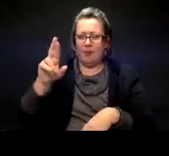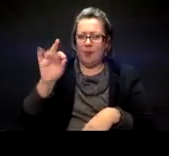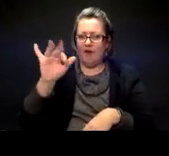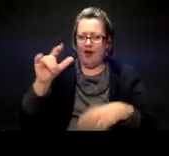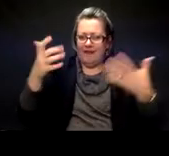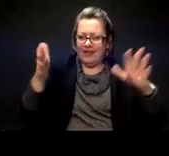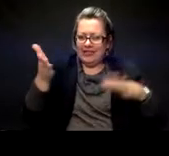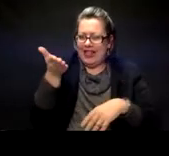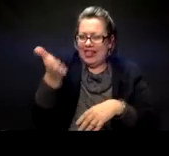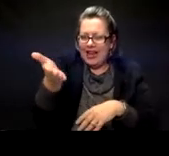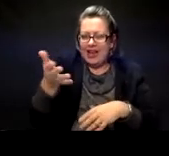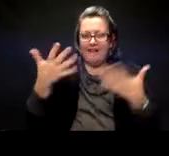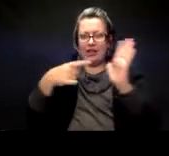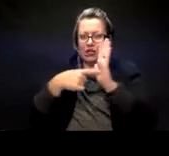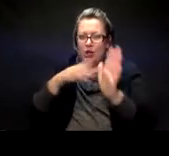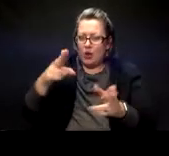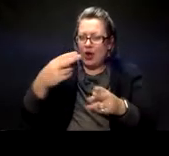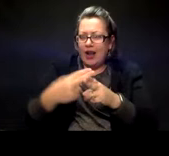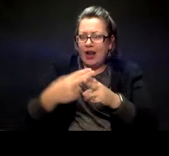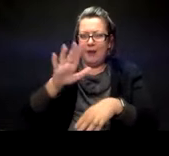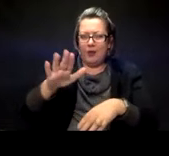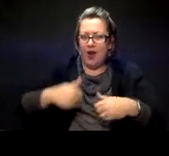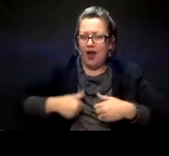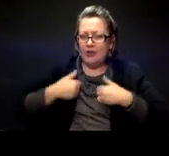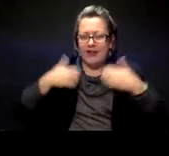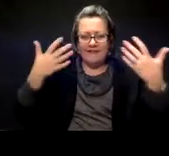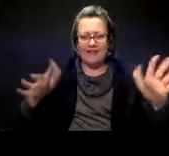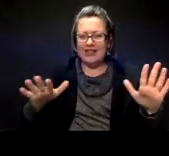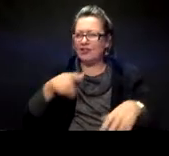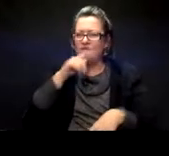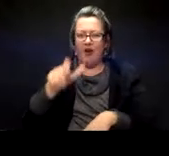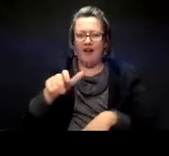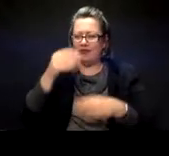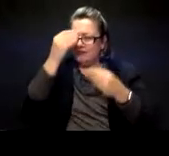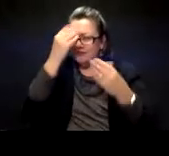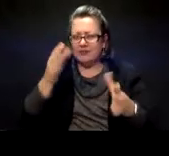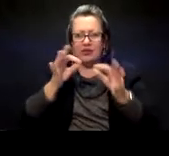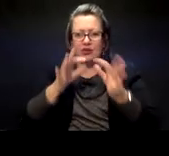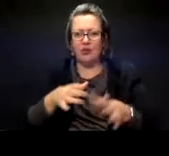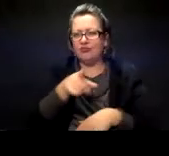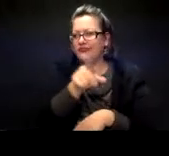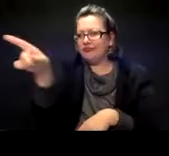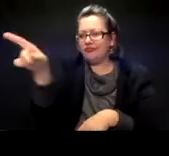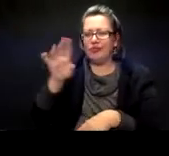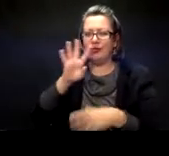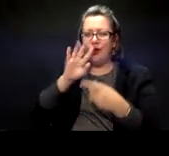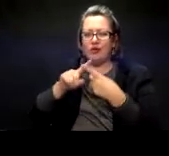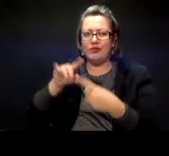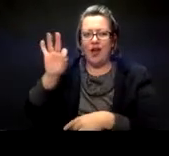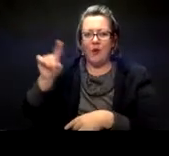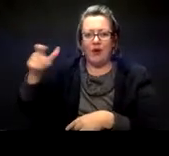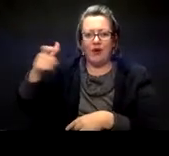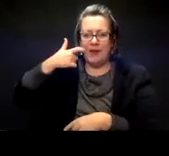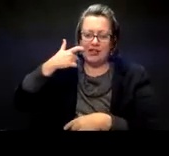It's already programmed under the profile that goes with the video phone, name, the address, and all of that.